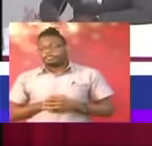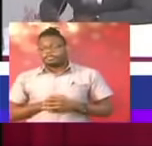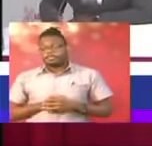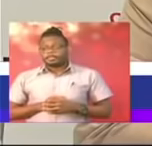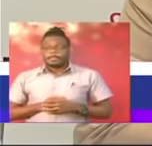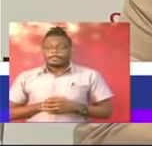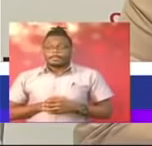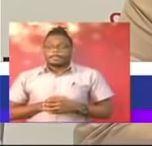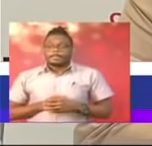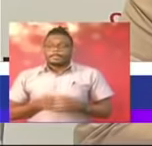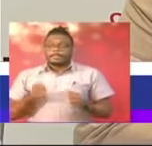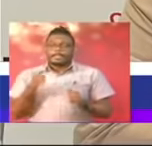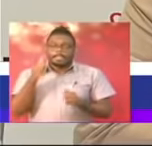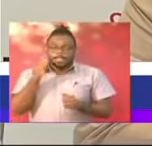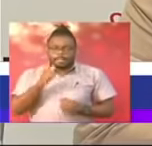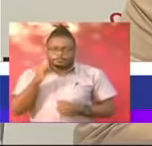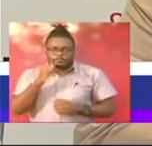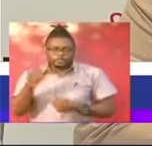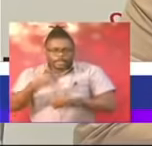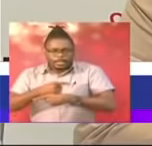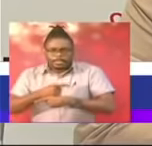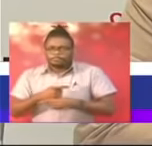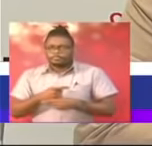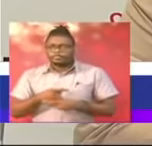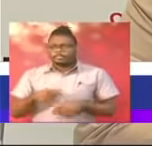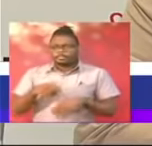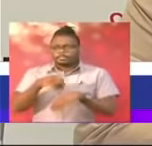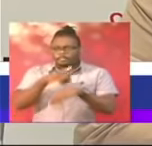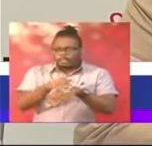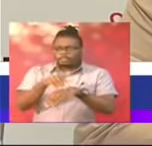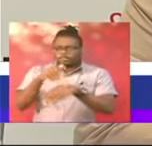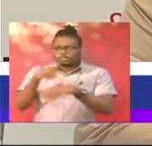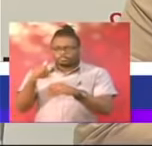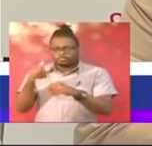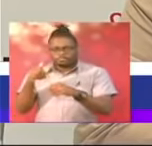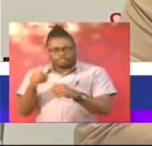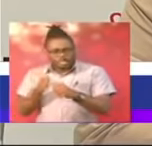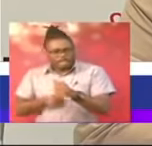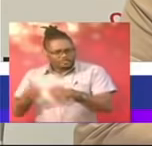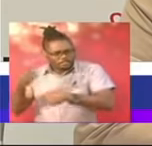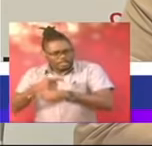day on the actual daily COVID-19